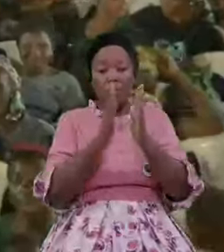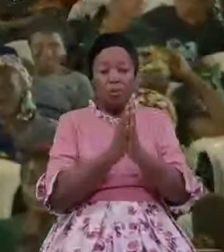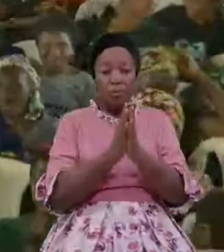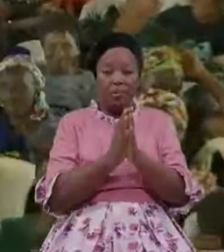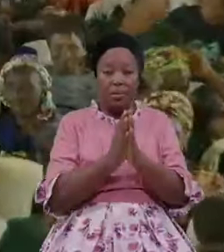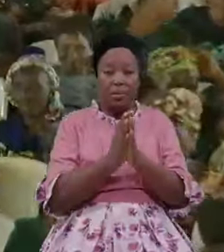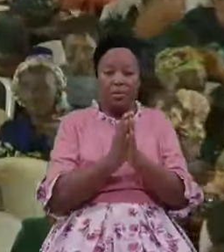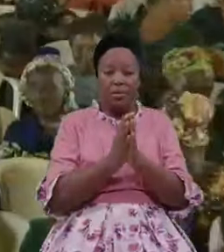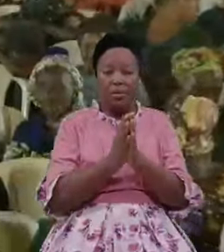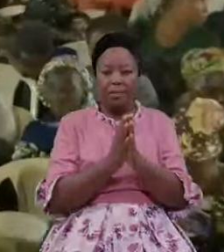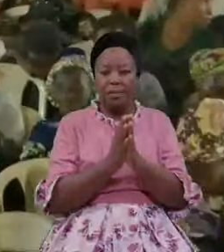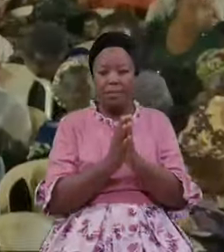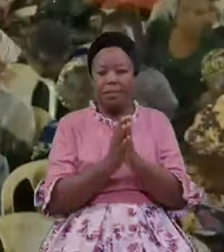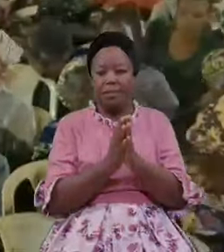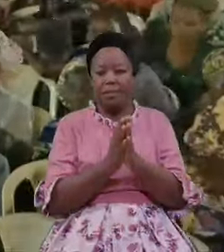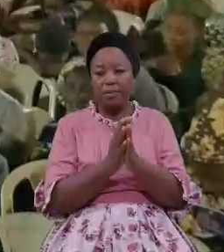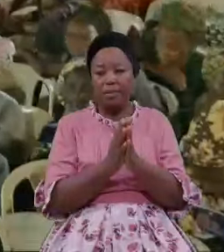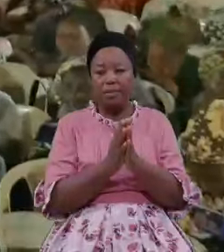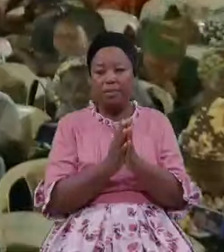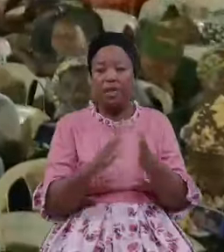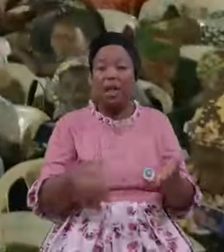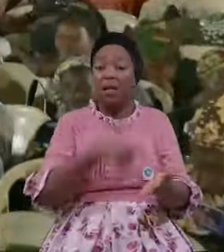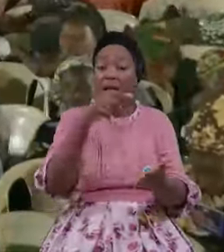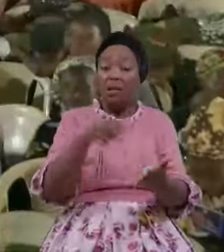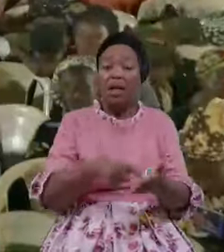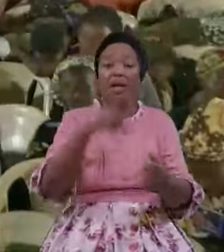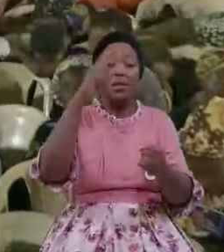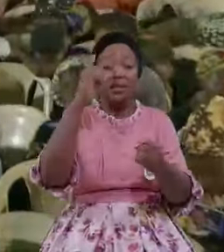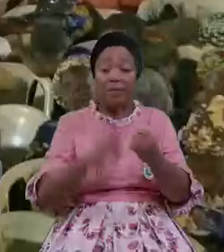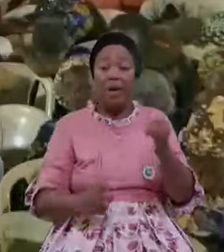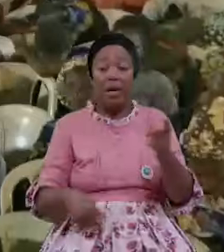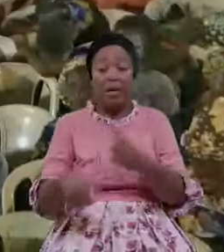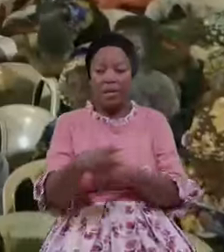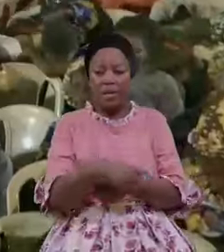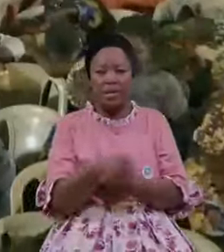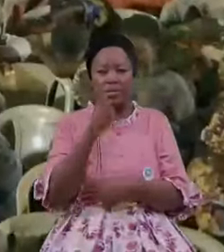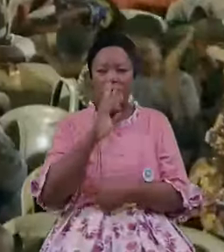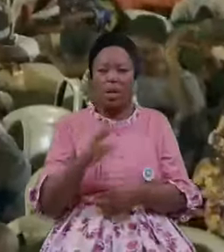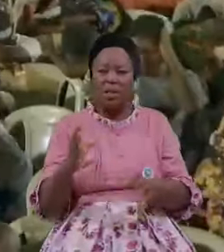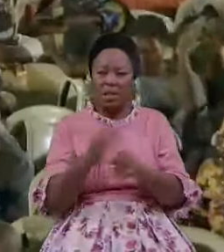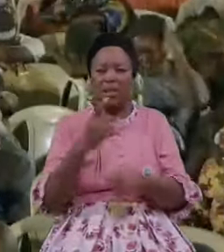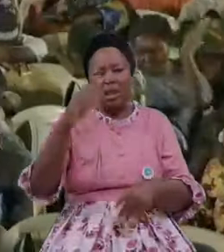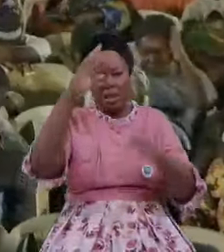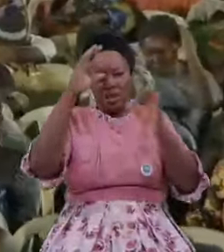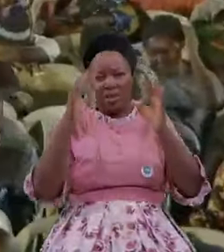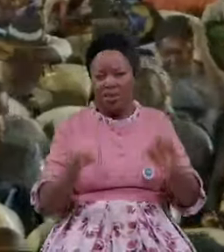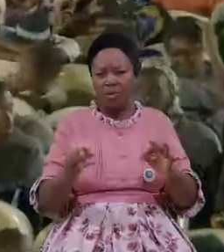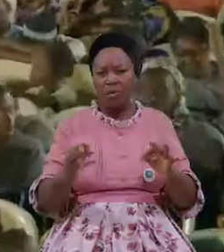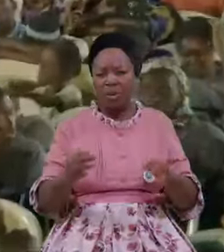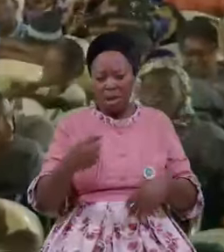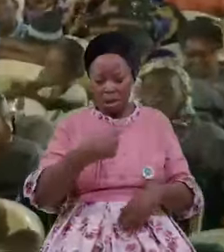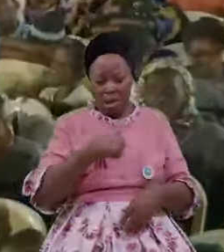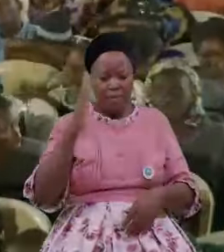closed. This final day, you're taking the decision, I'll follow